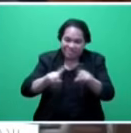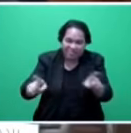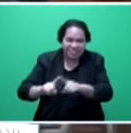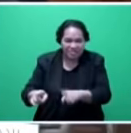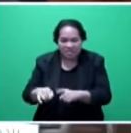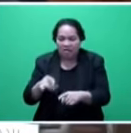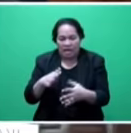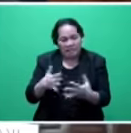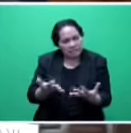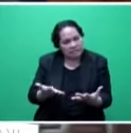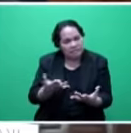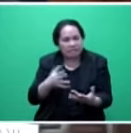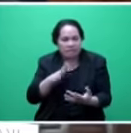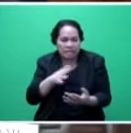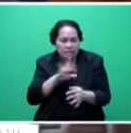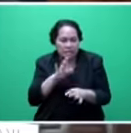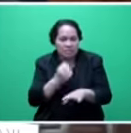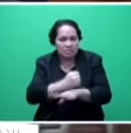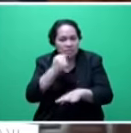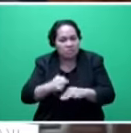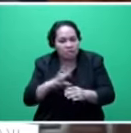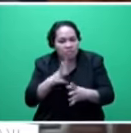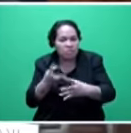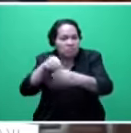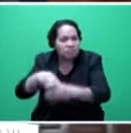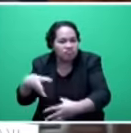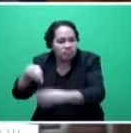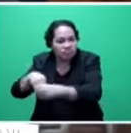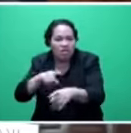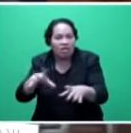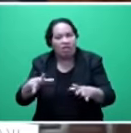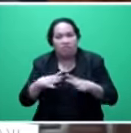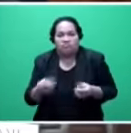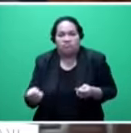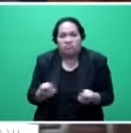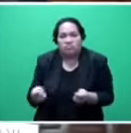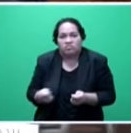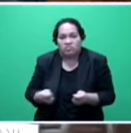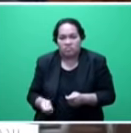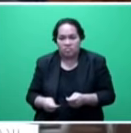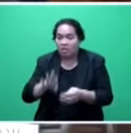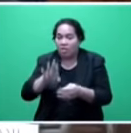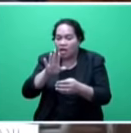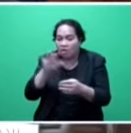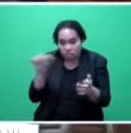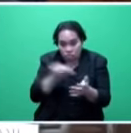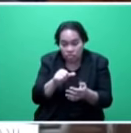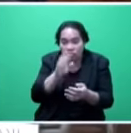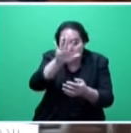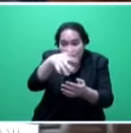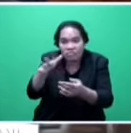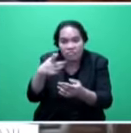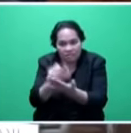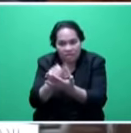have been compromised or marginalized so that the Minister of the Economy has a free hand by removing the checks and balances that have been in